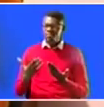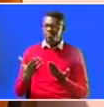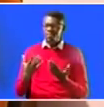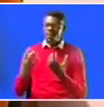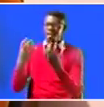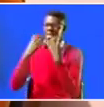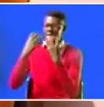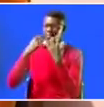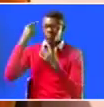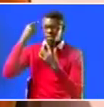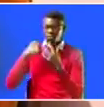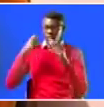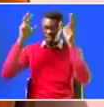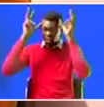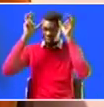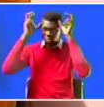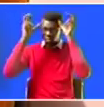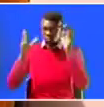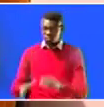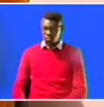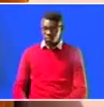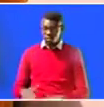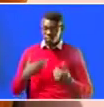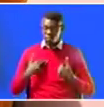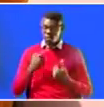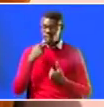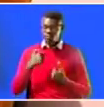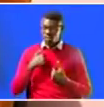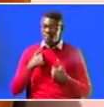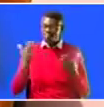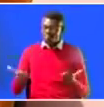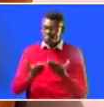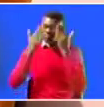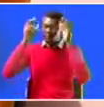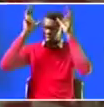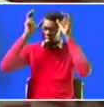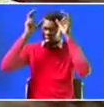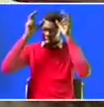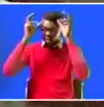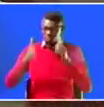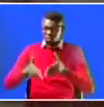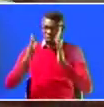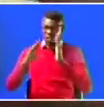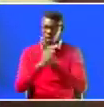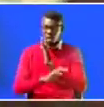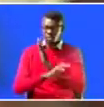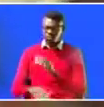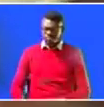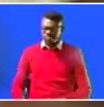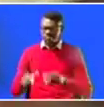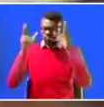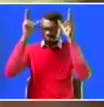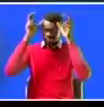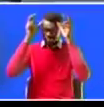think people have said that I'm advancing an evil agenda for the country. An evil agenda for